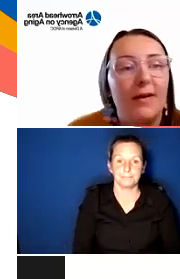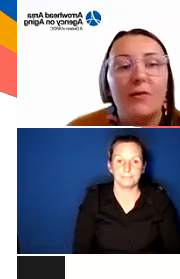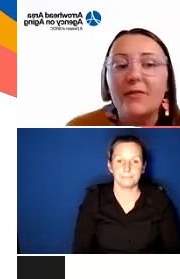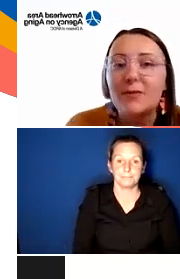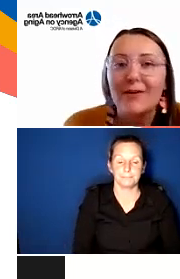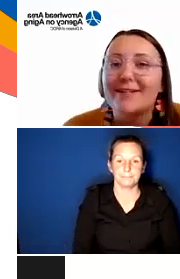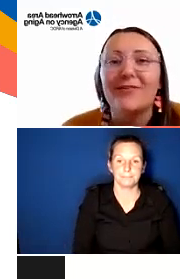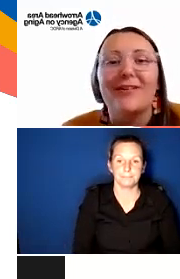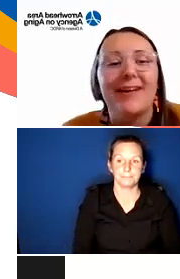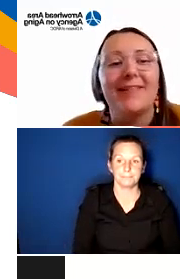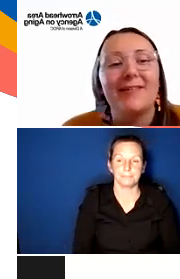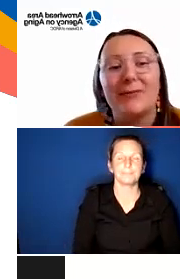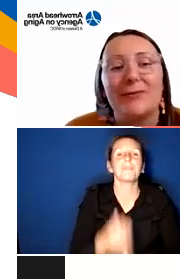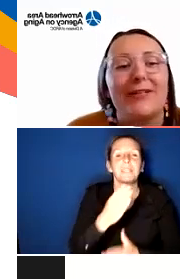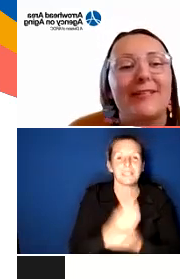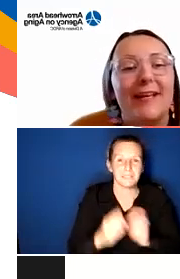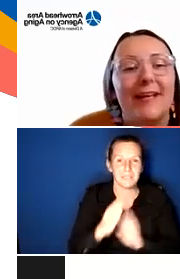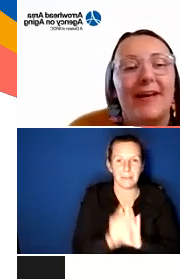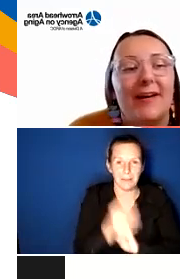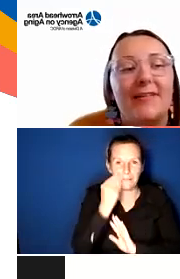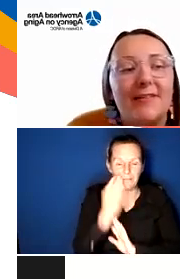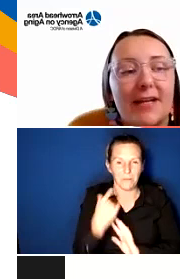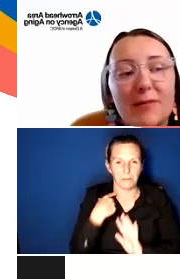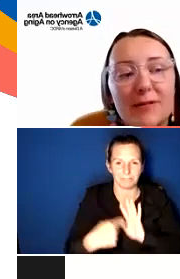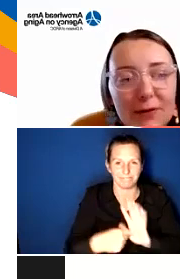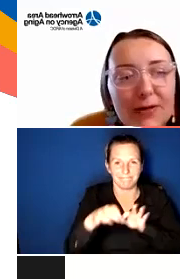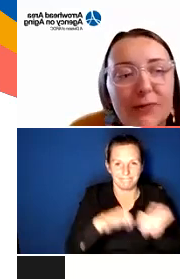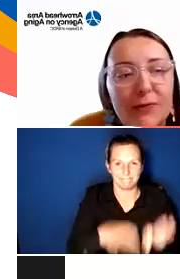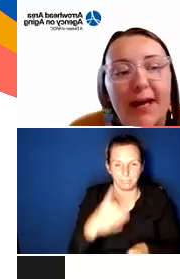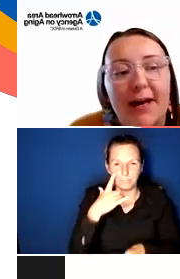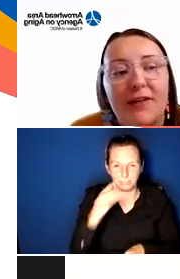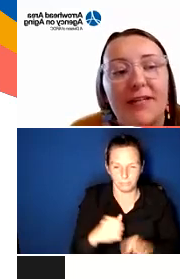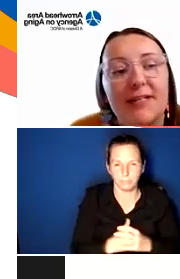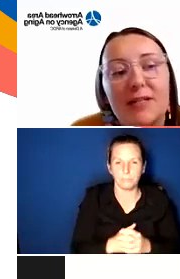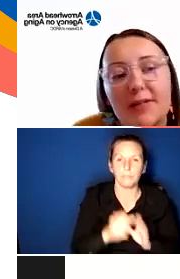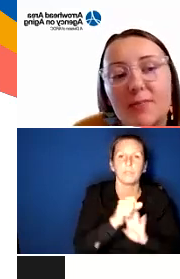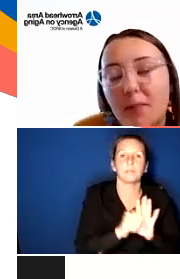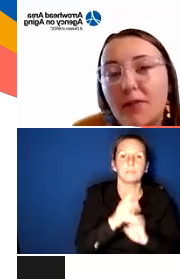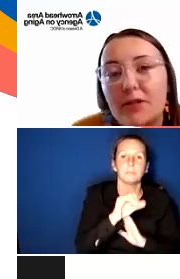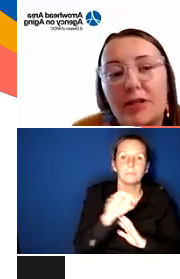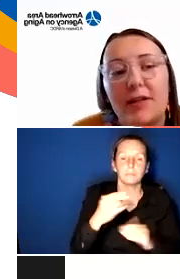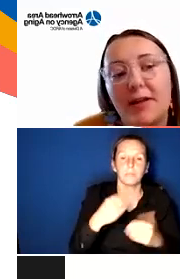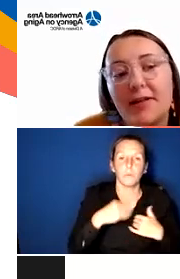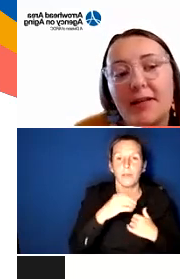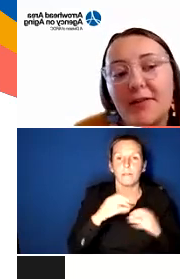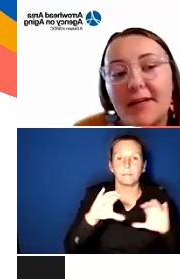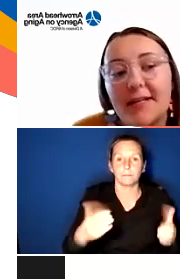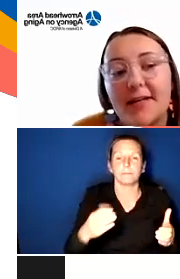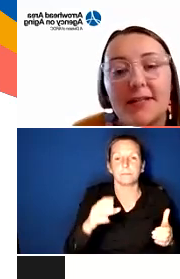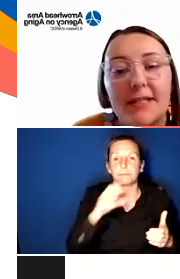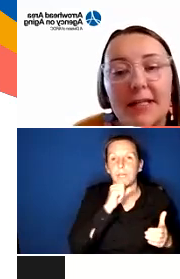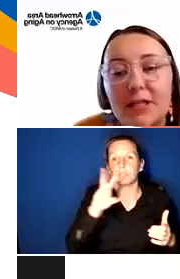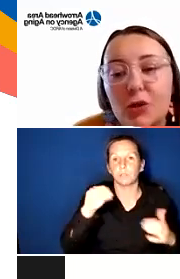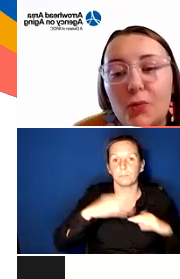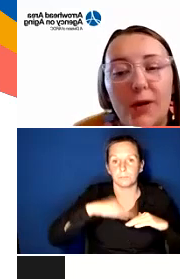So now that we have some context for our data, let's go through it. In the state of Minnesota, we have a 60+ population that identifies